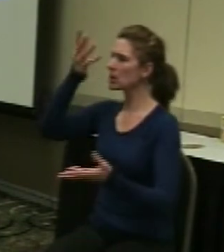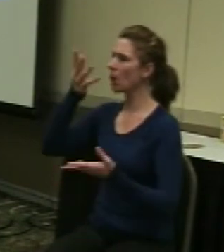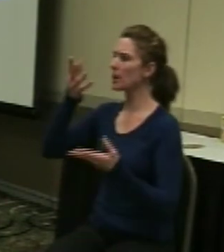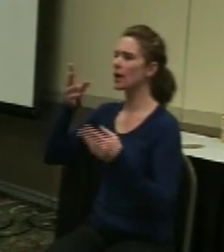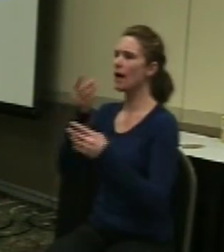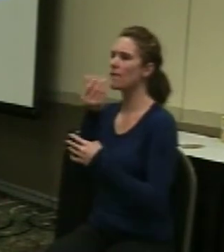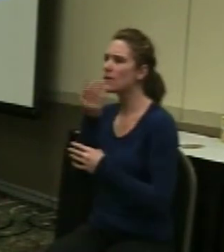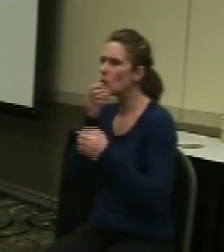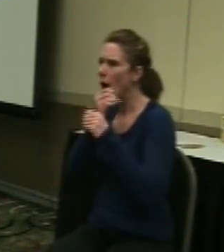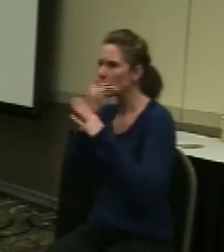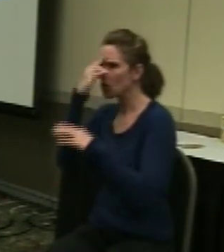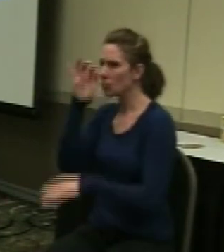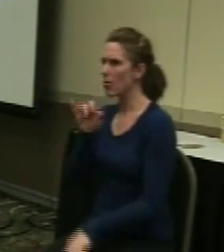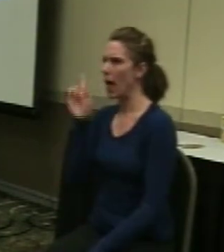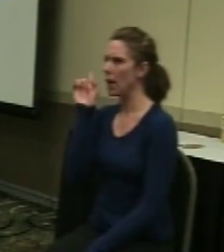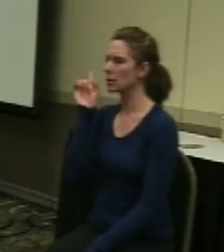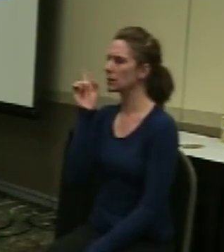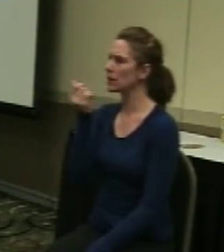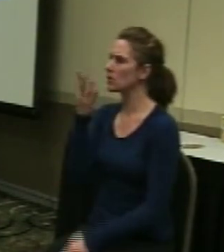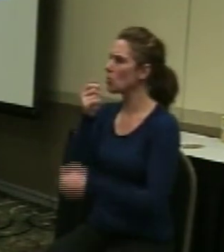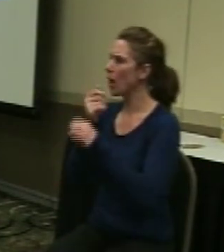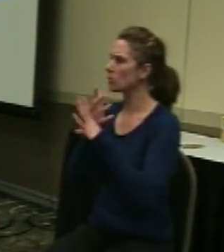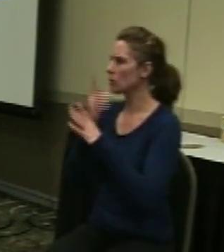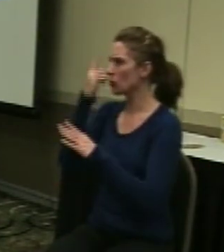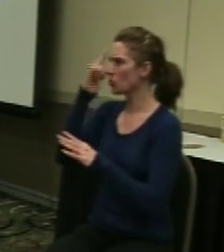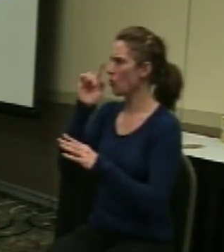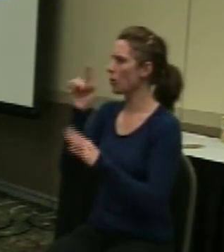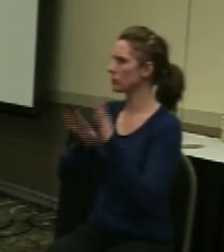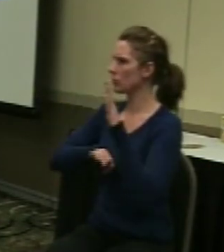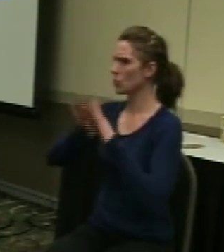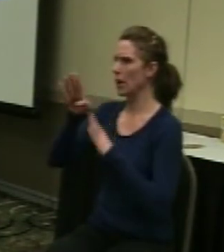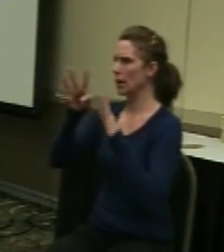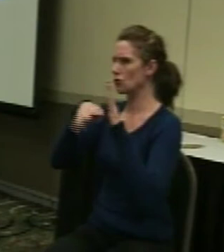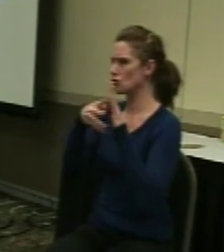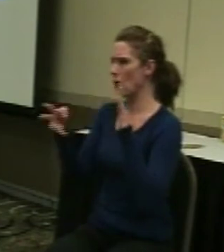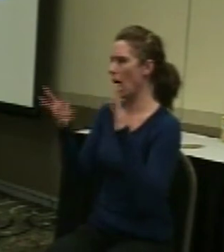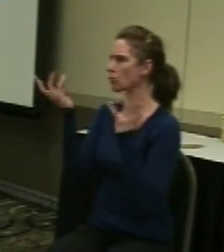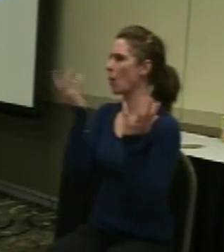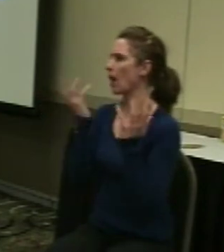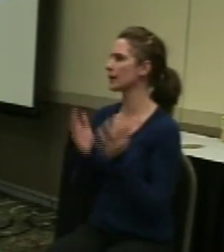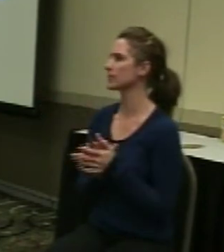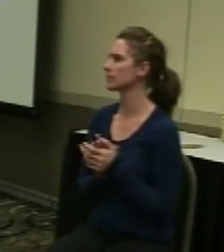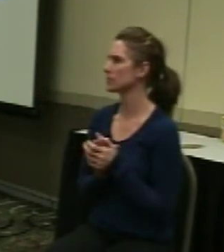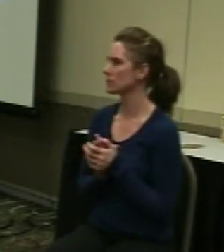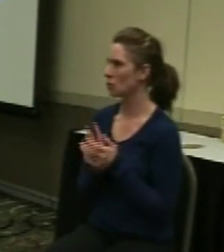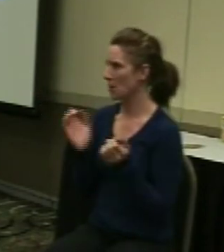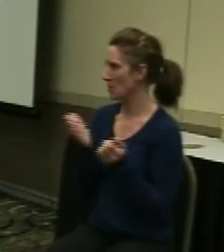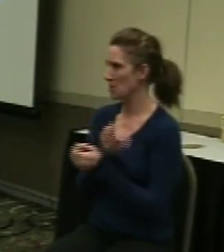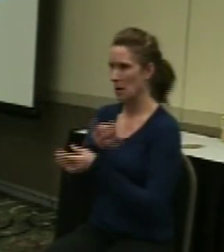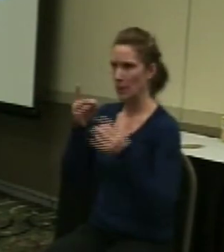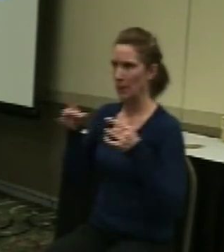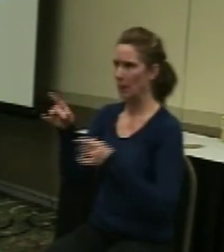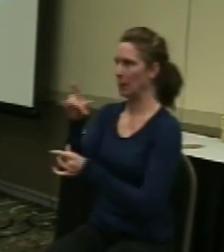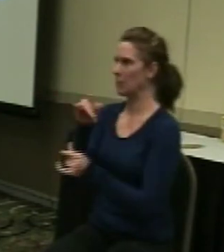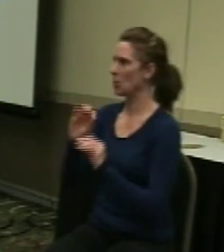to doing this? Are there any? Or is this all a piece of cake and nobody has any trouble doing it?